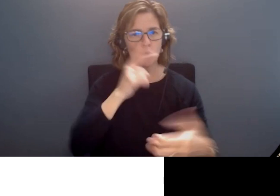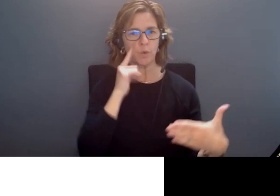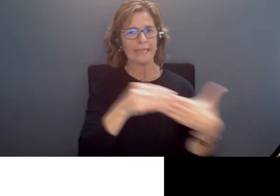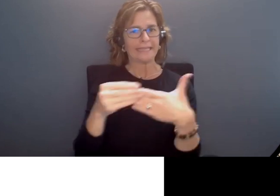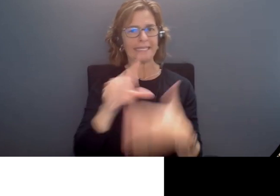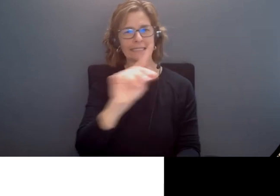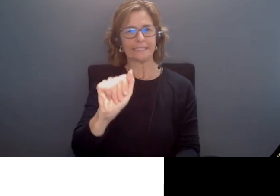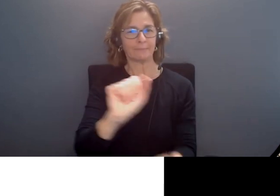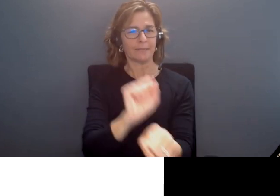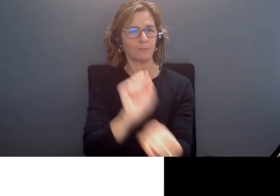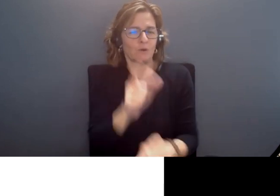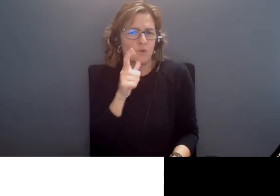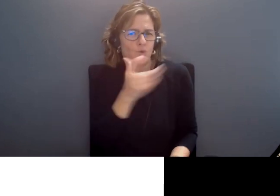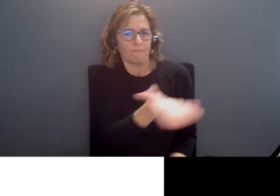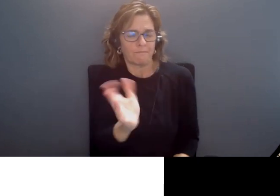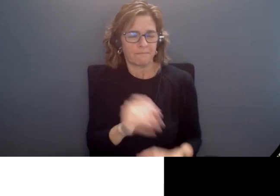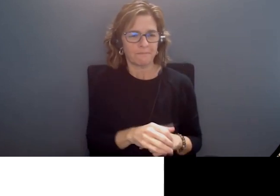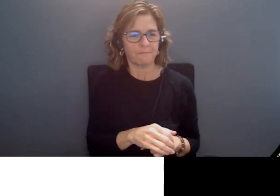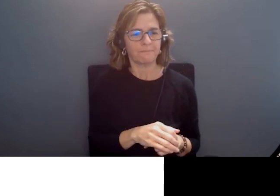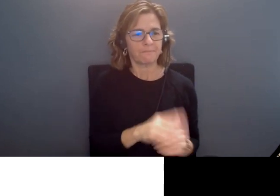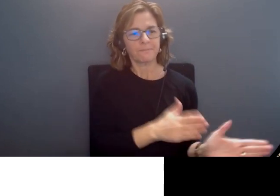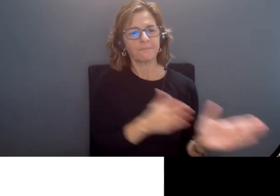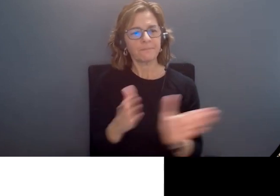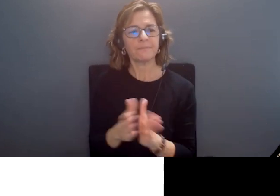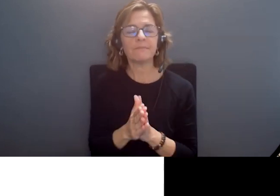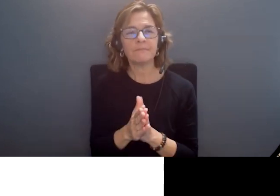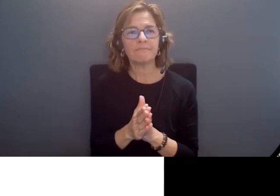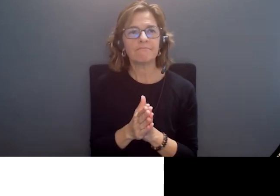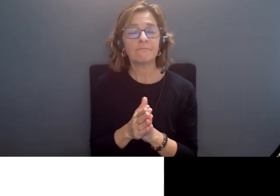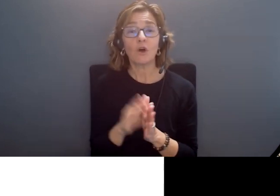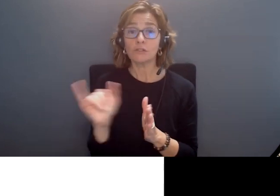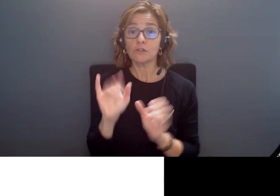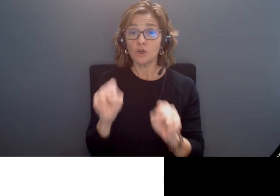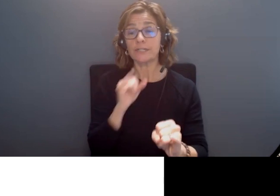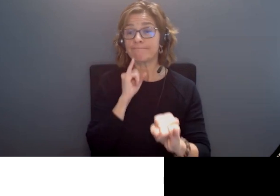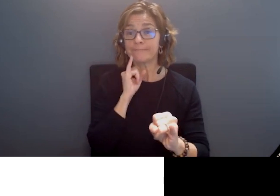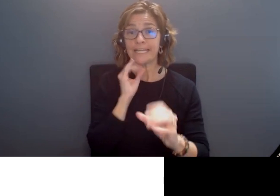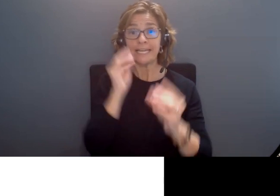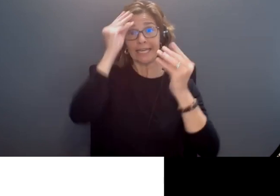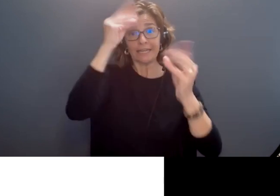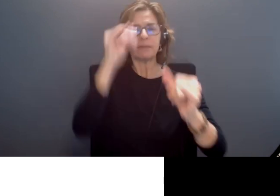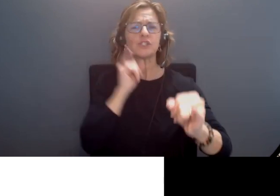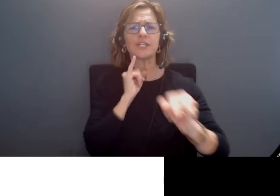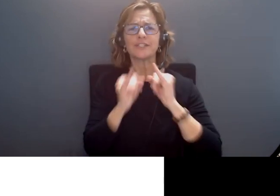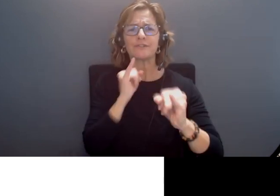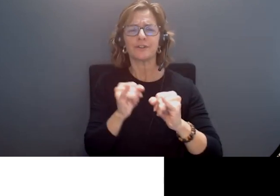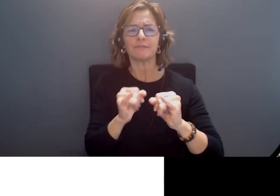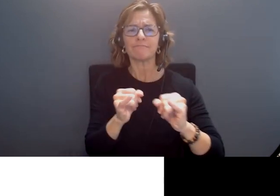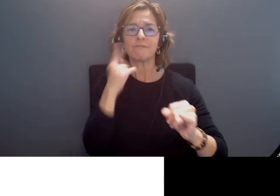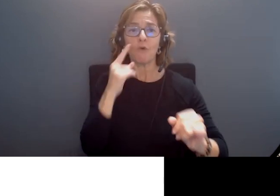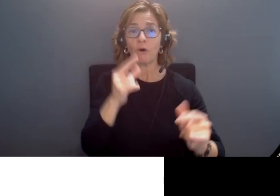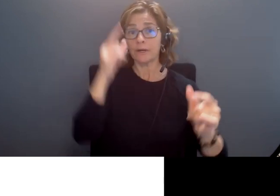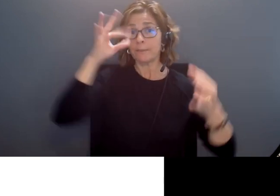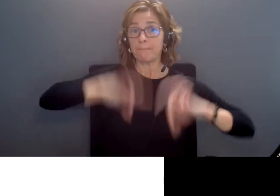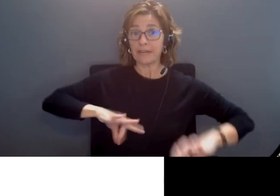Informational interviews are another great way to engage the job seeker and employer. It can provide job seekers with an informal opportunity